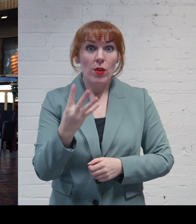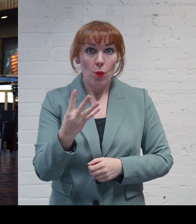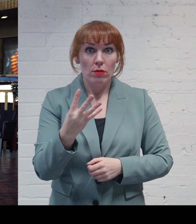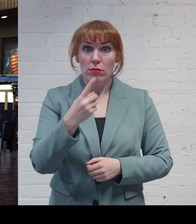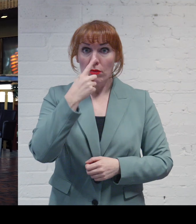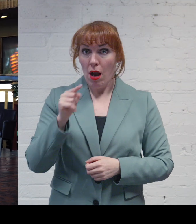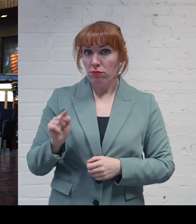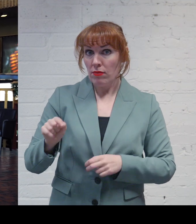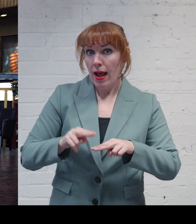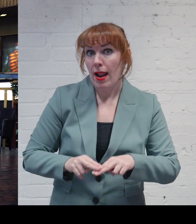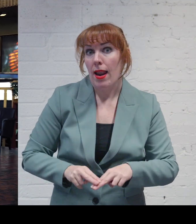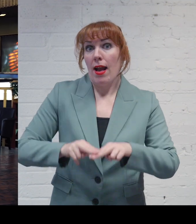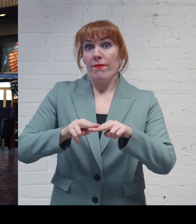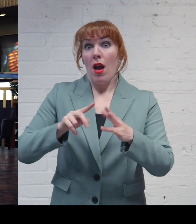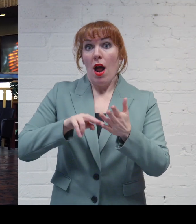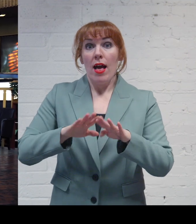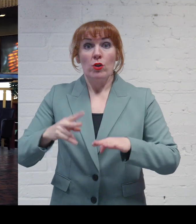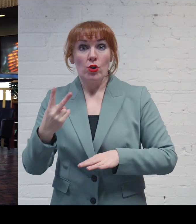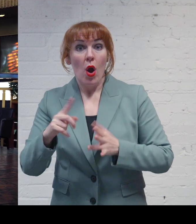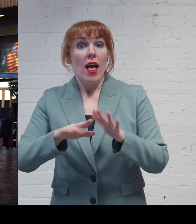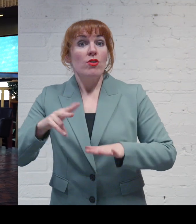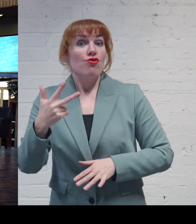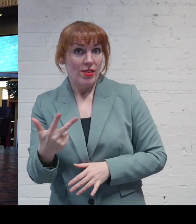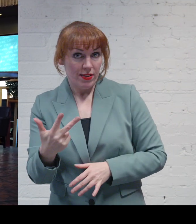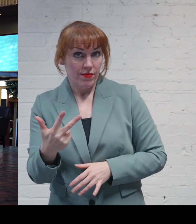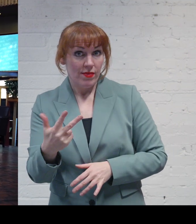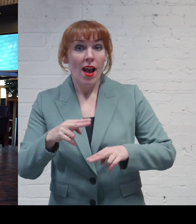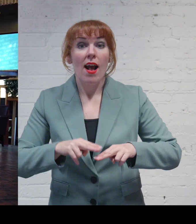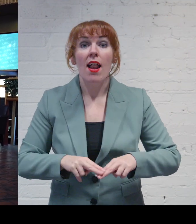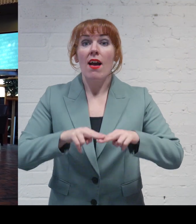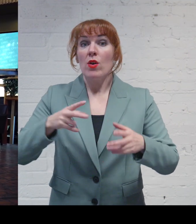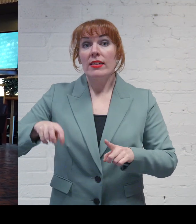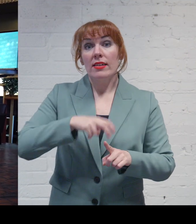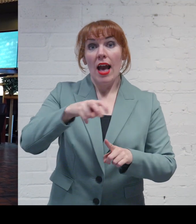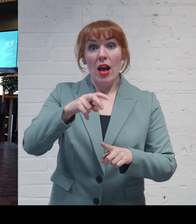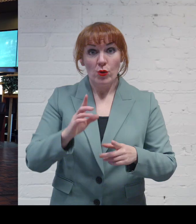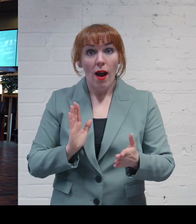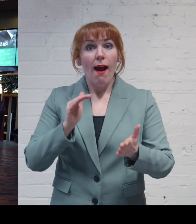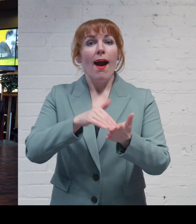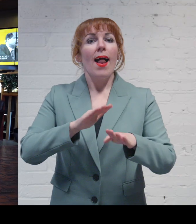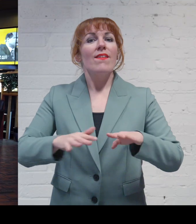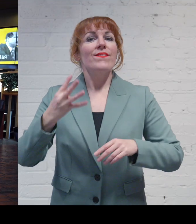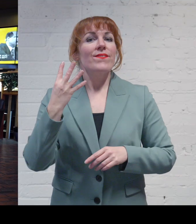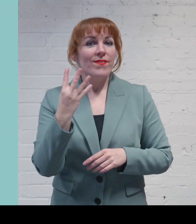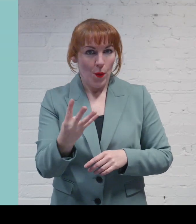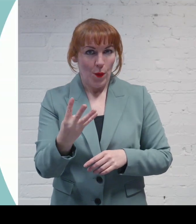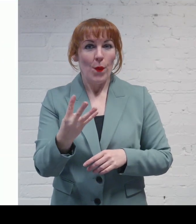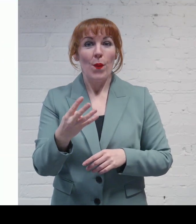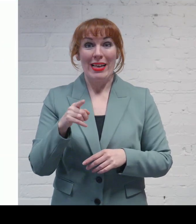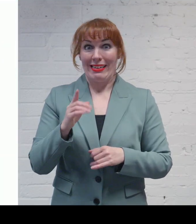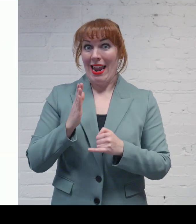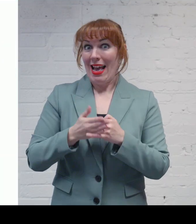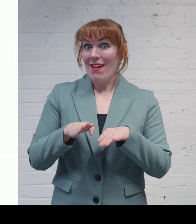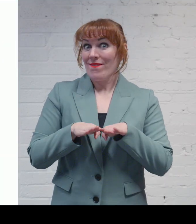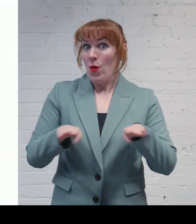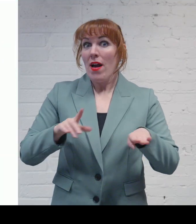Visitors wishing to go to level 4 can enter the lifts on level 2 or 3. The lifts and stairs will take you up to level 4,